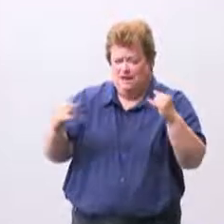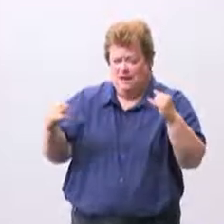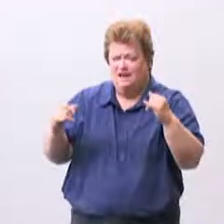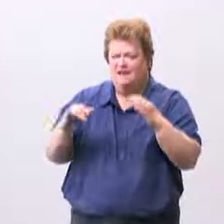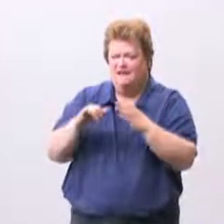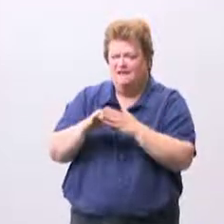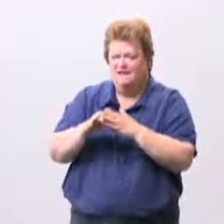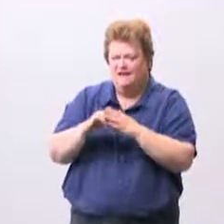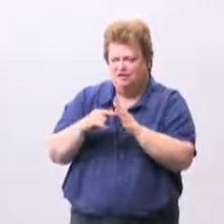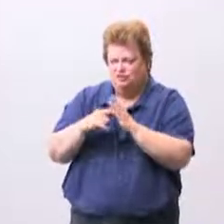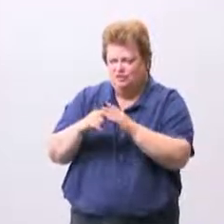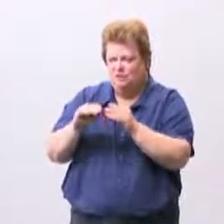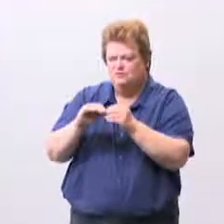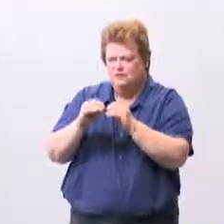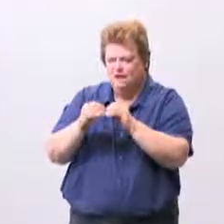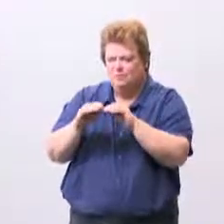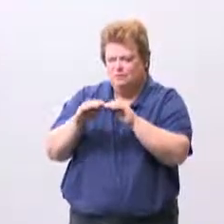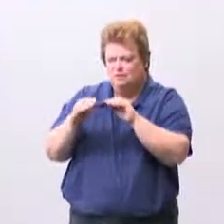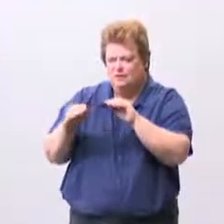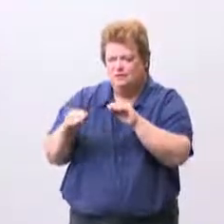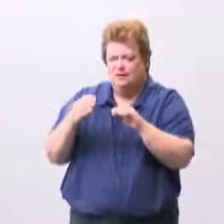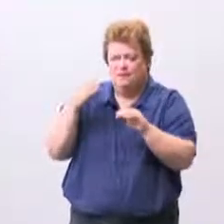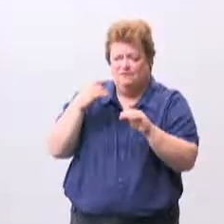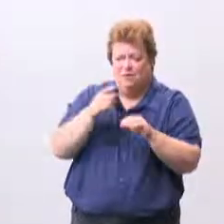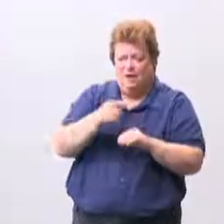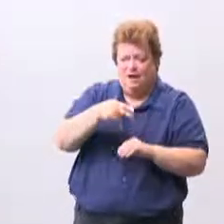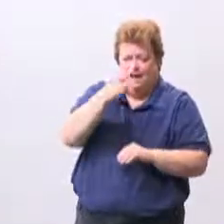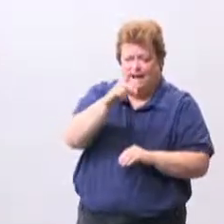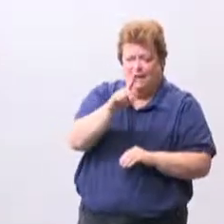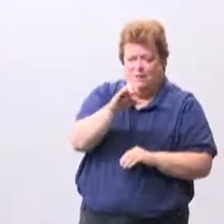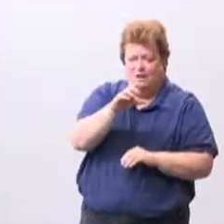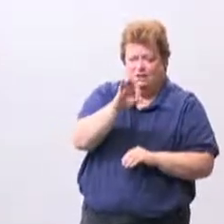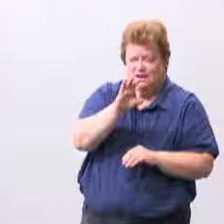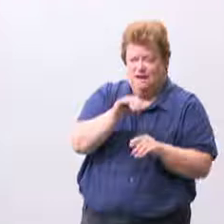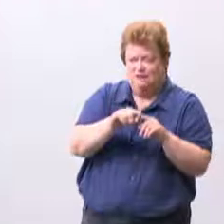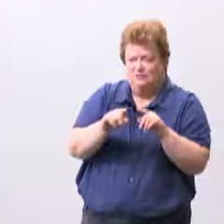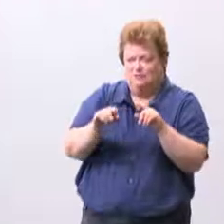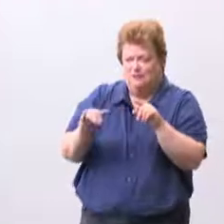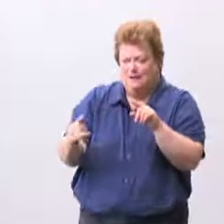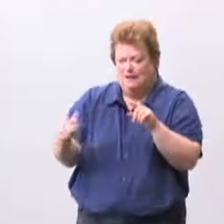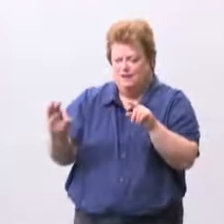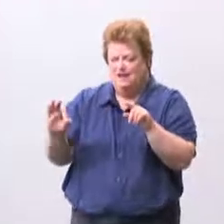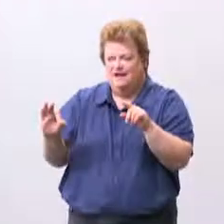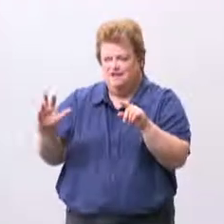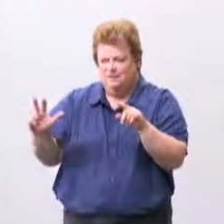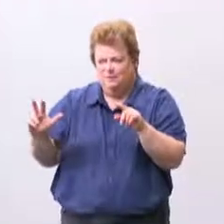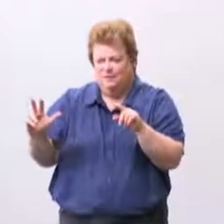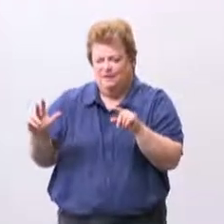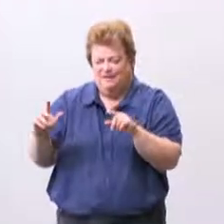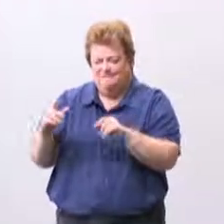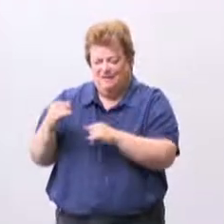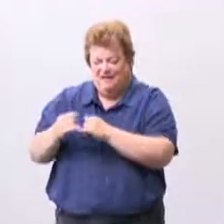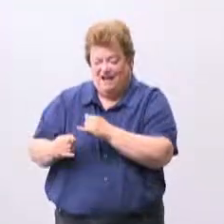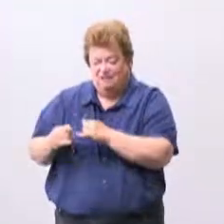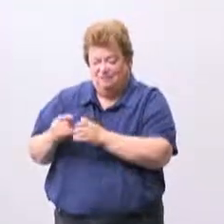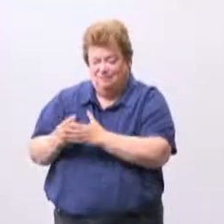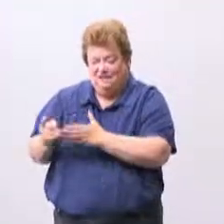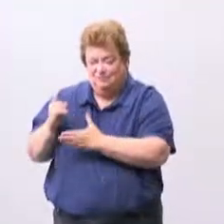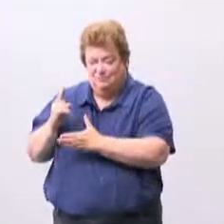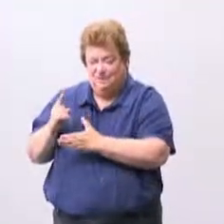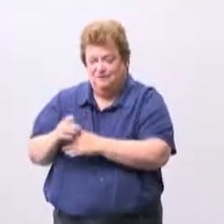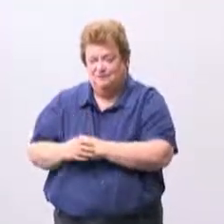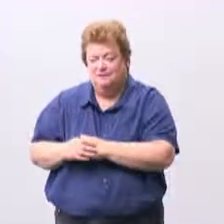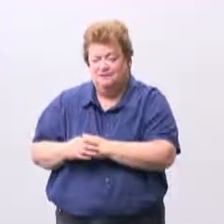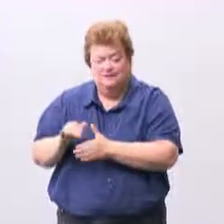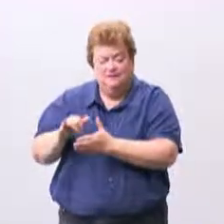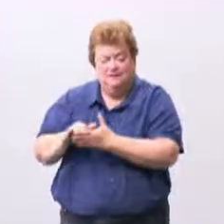gradual decline from an average high of 109 down to 93 at the end of last week. This is